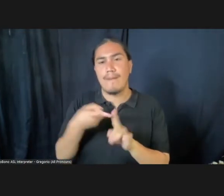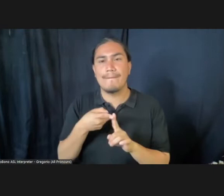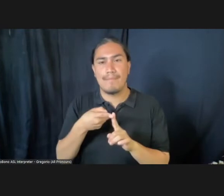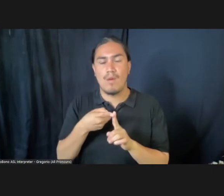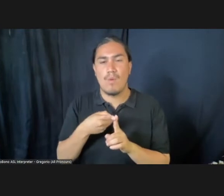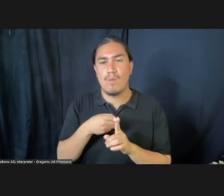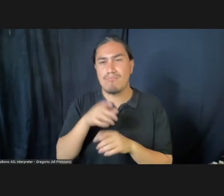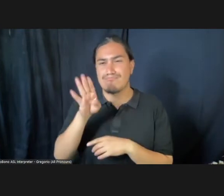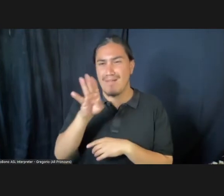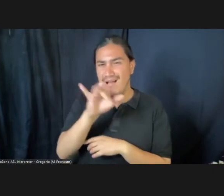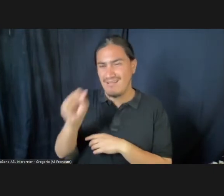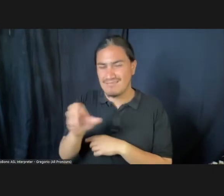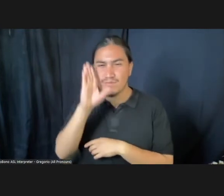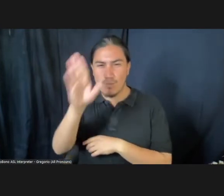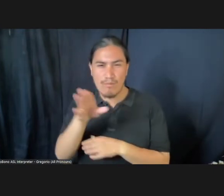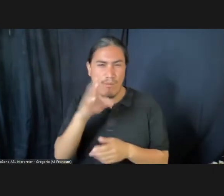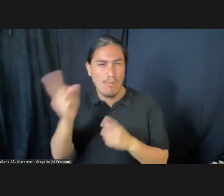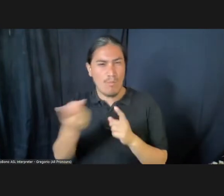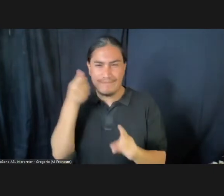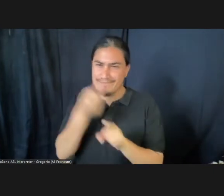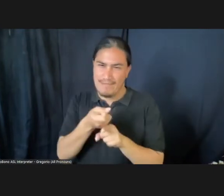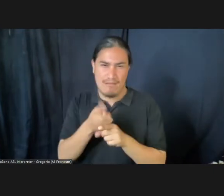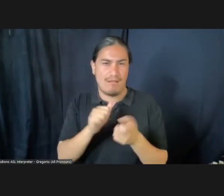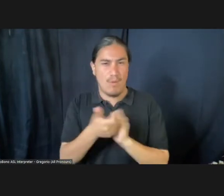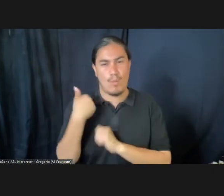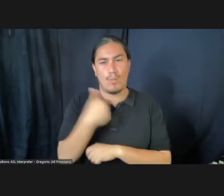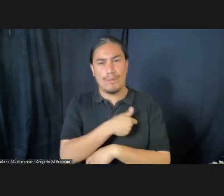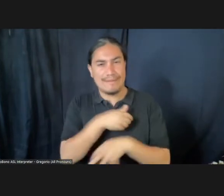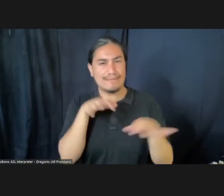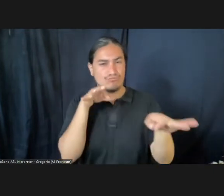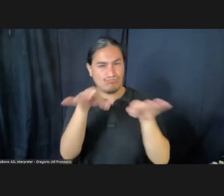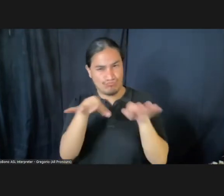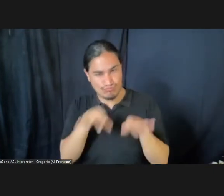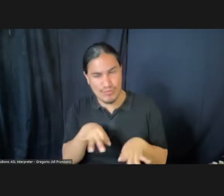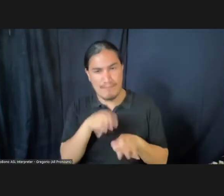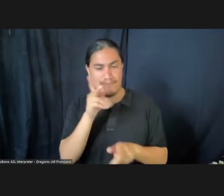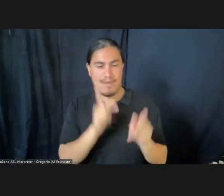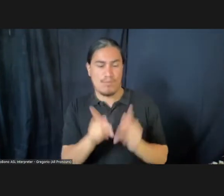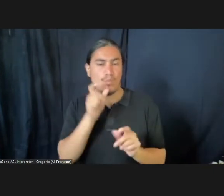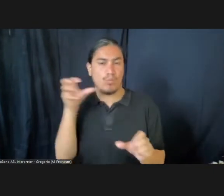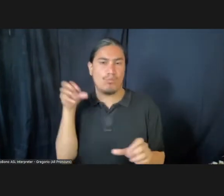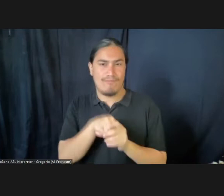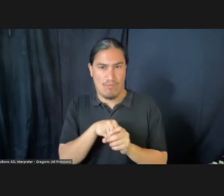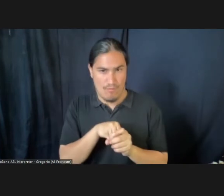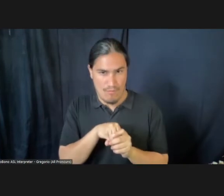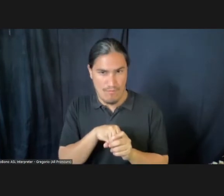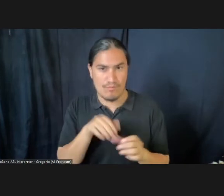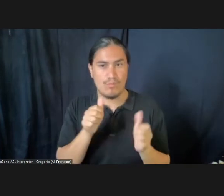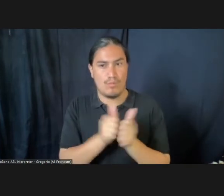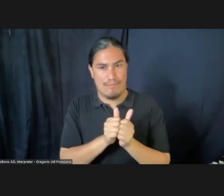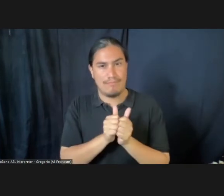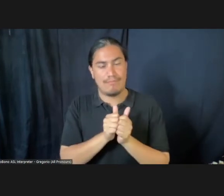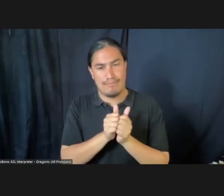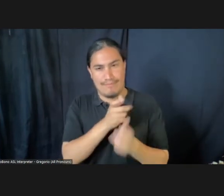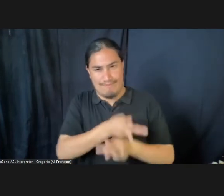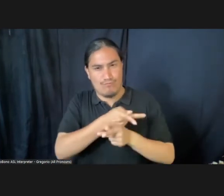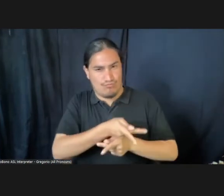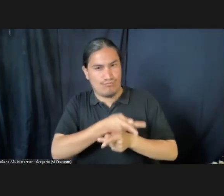bias will always dictate the words we choose to describe contributors who are caregivers.